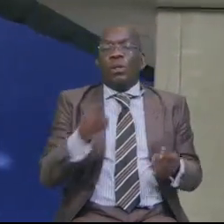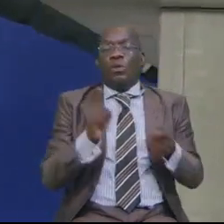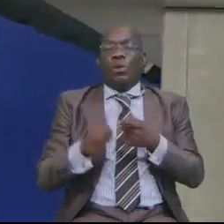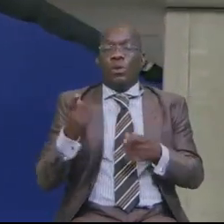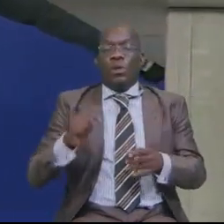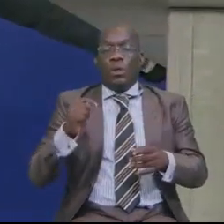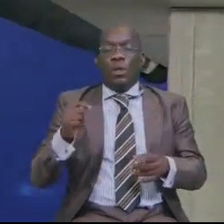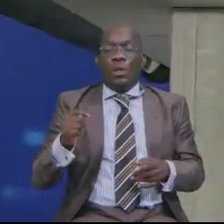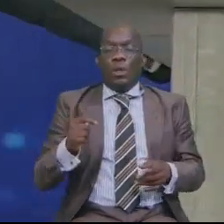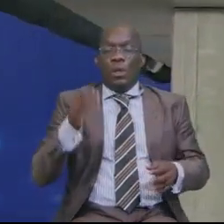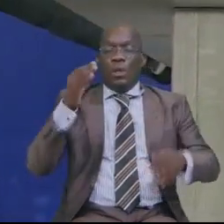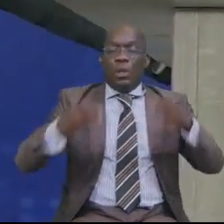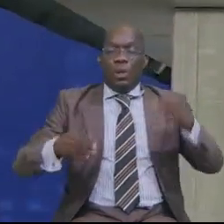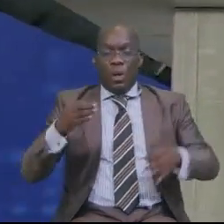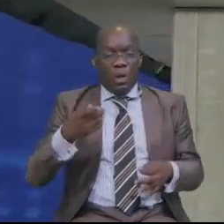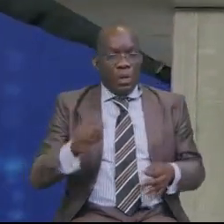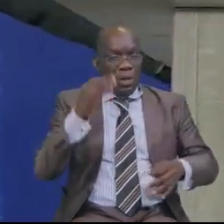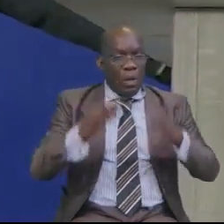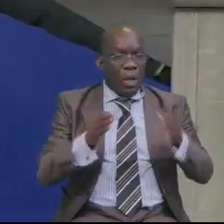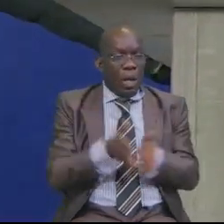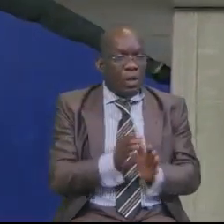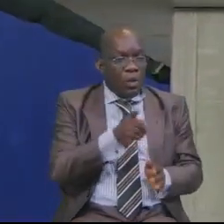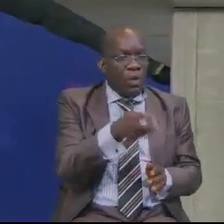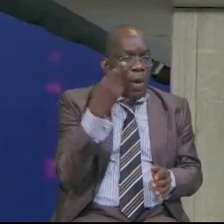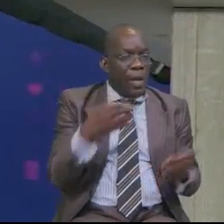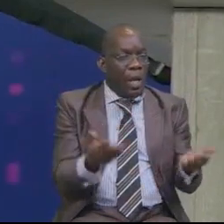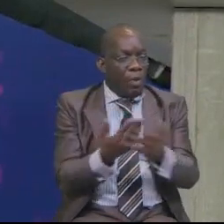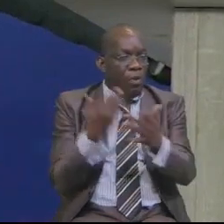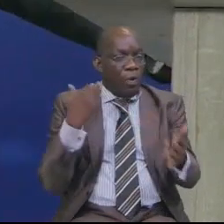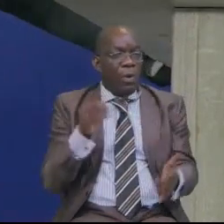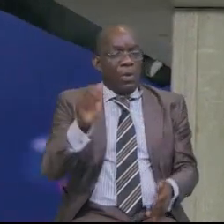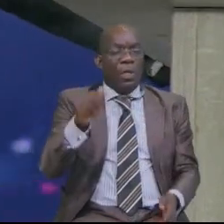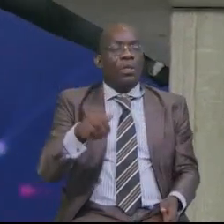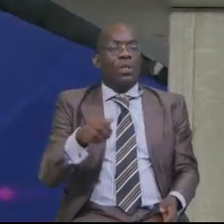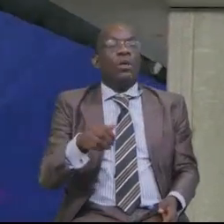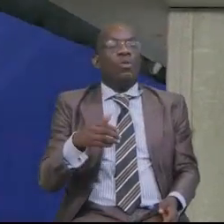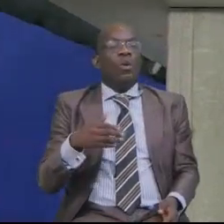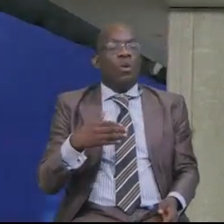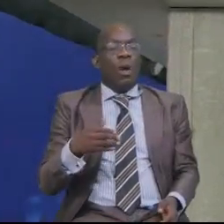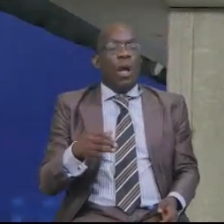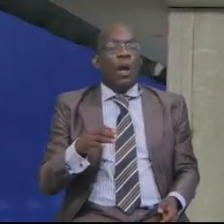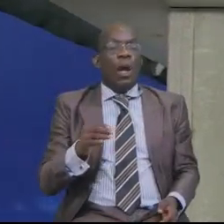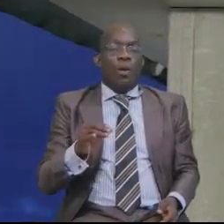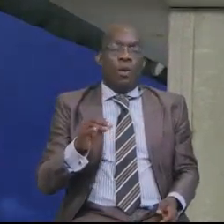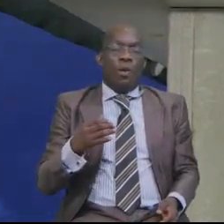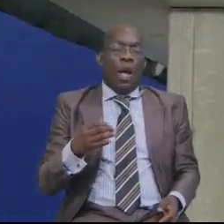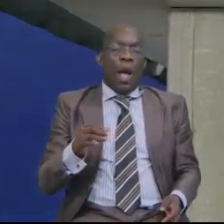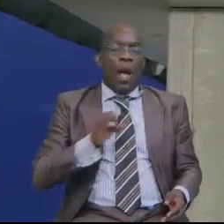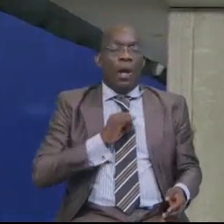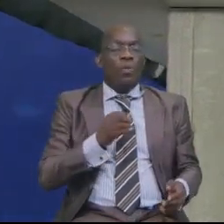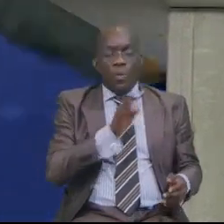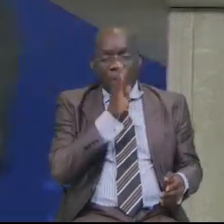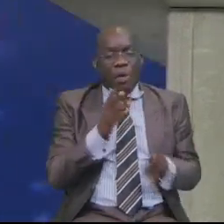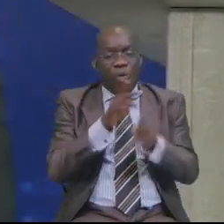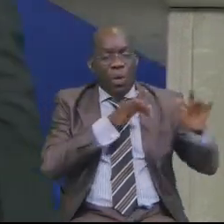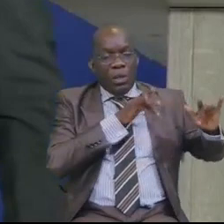And the judge says, were you not here before? Yes, my lordship, I was here before, but you were merciful and you were gracious and you pardoned